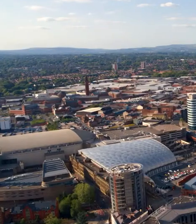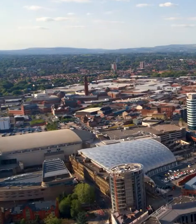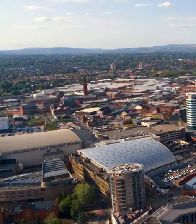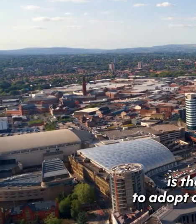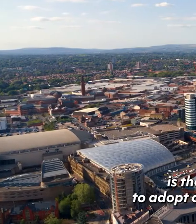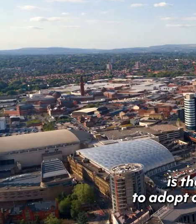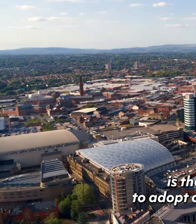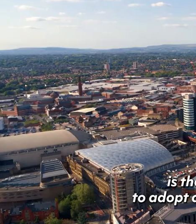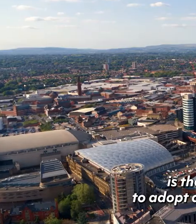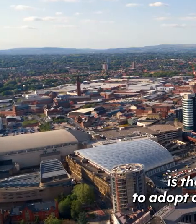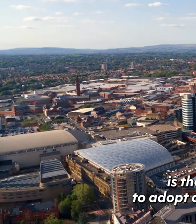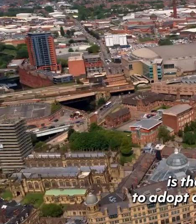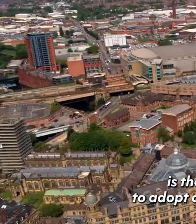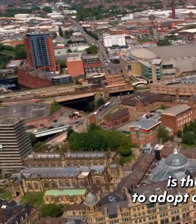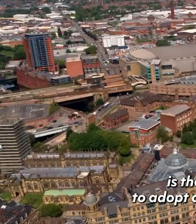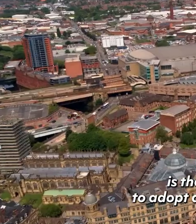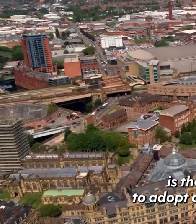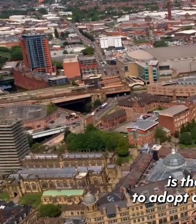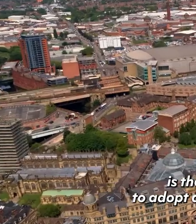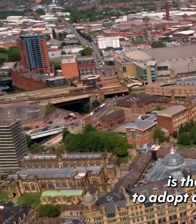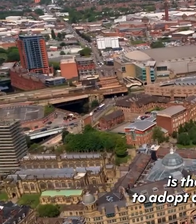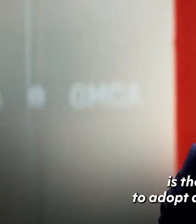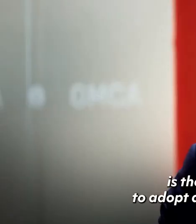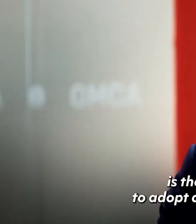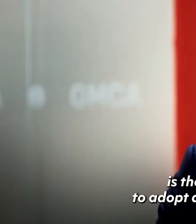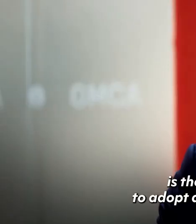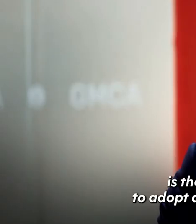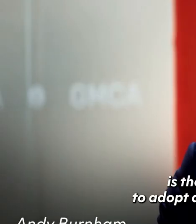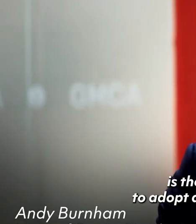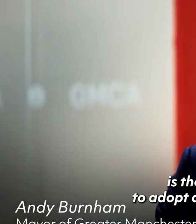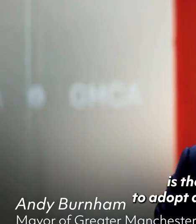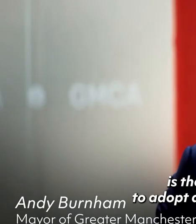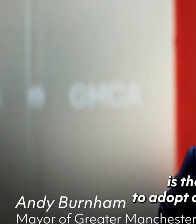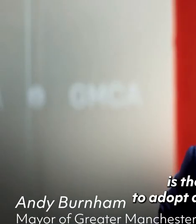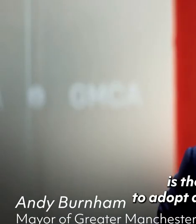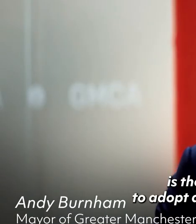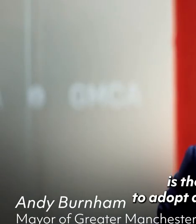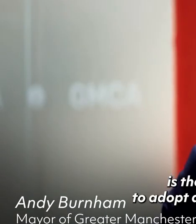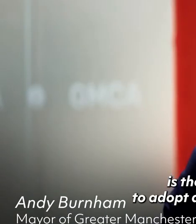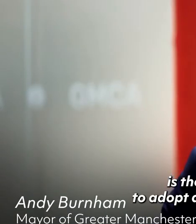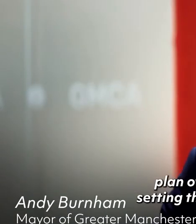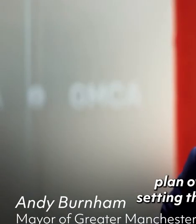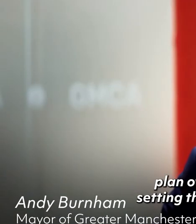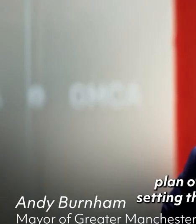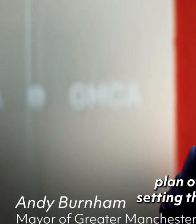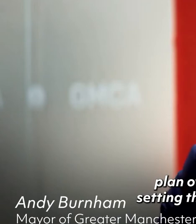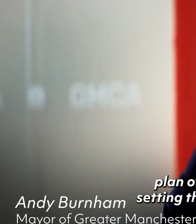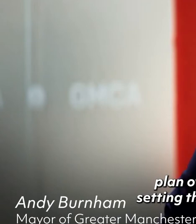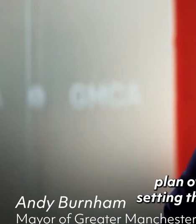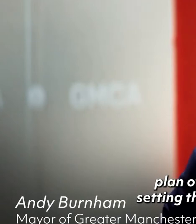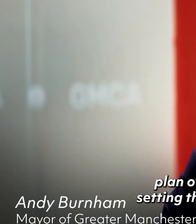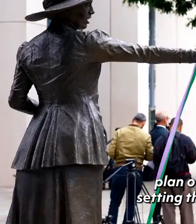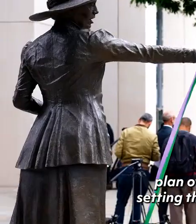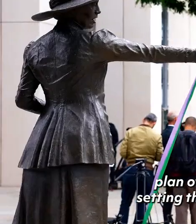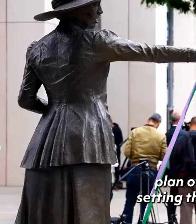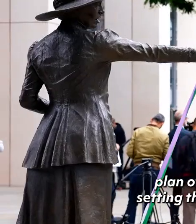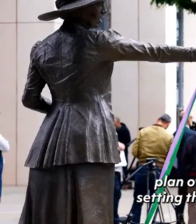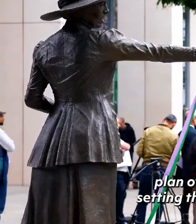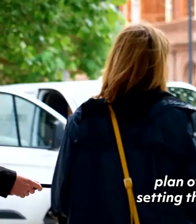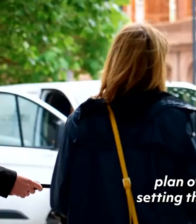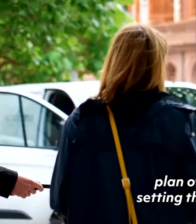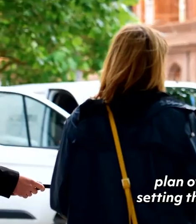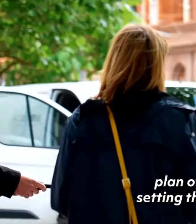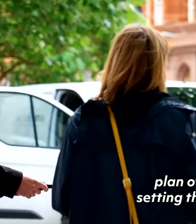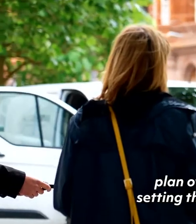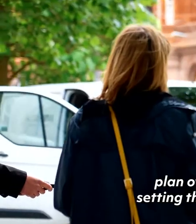Greater Manchester is the first city region in the UK to adopt an accelerated carbon reduction plan over the next 5 years. We're setting